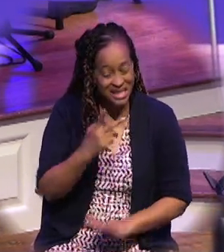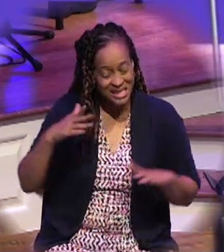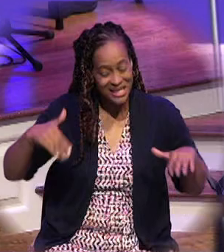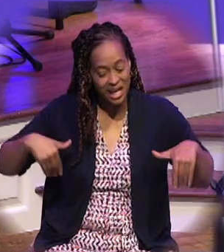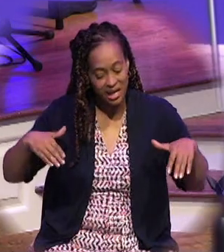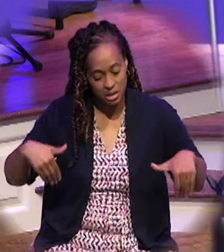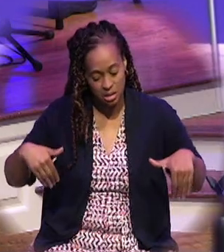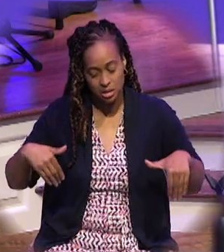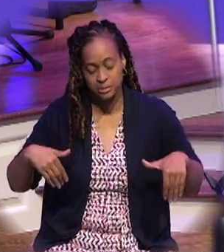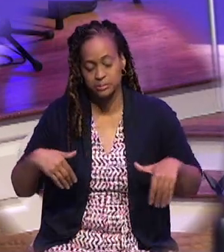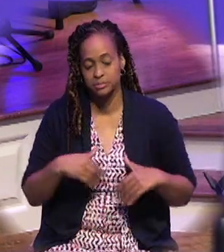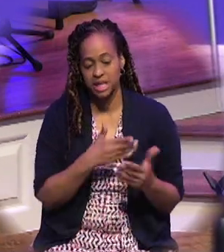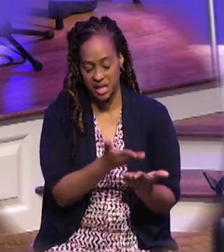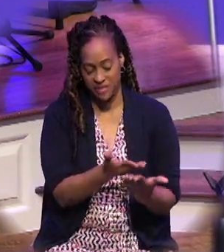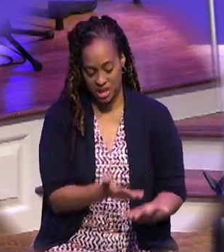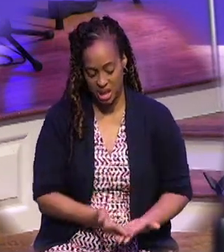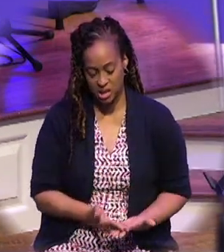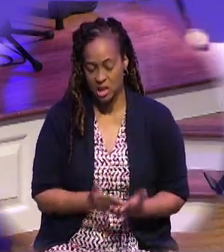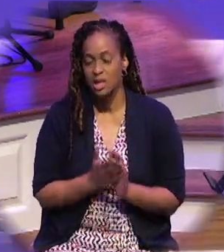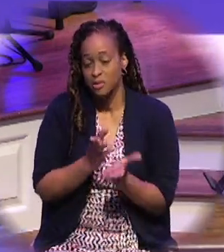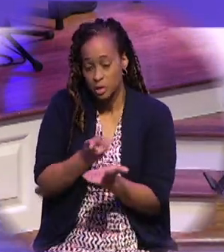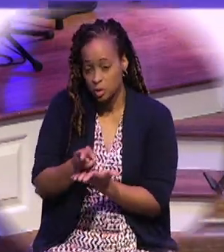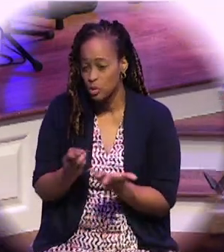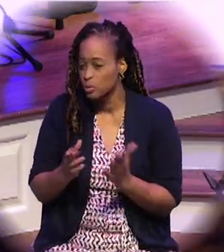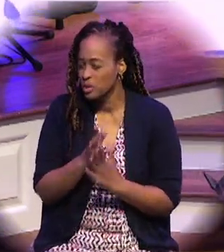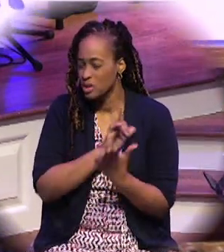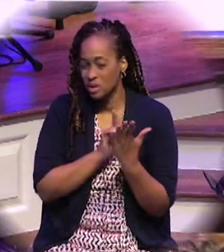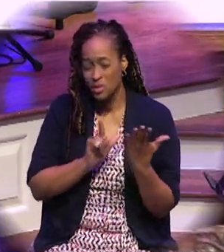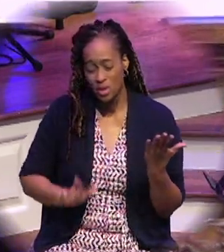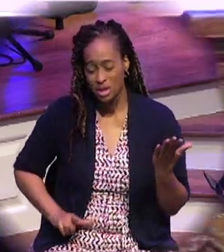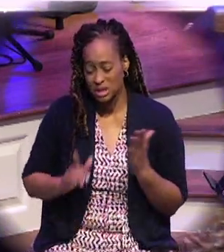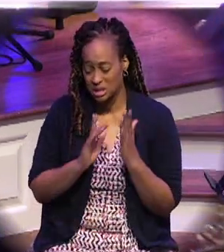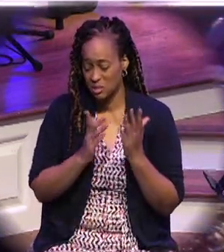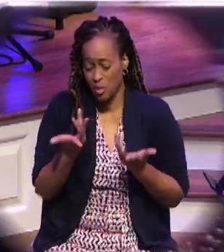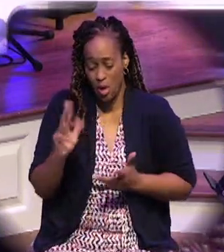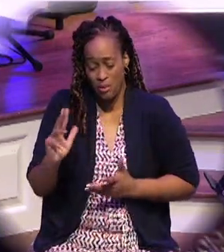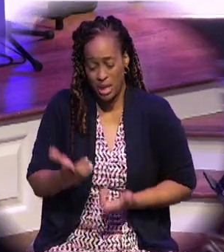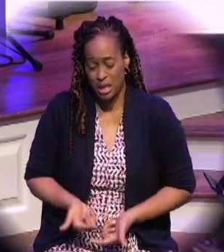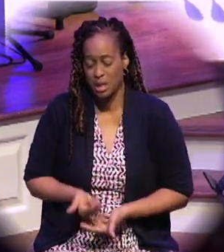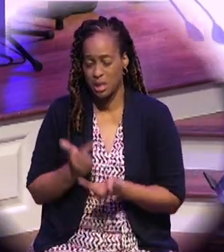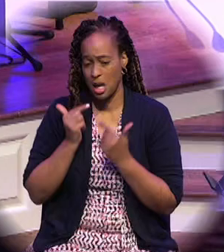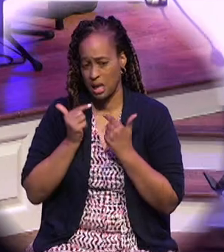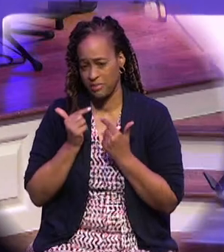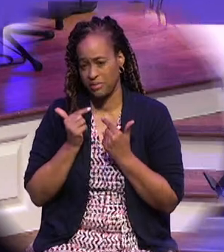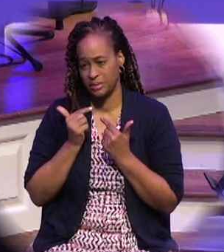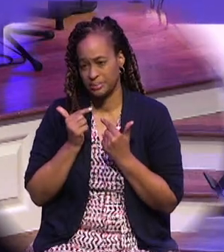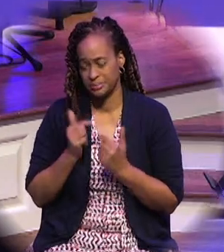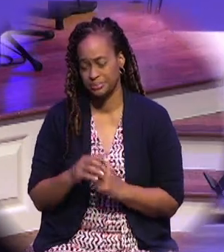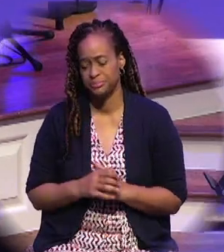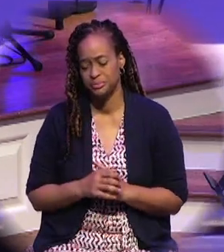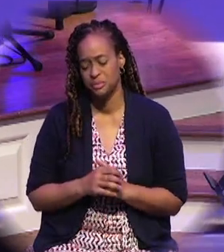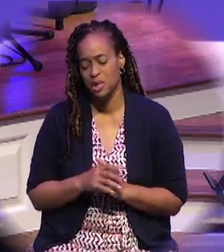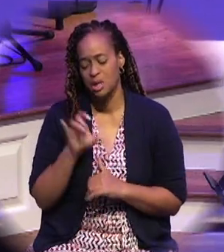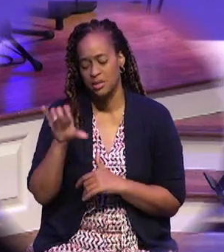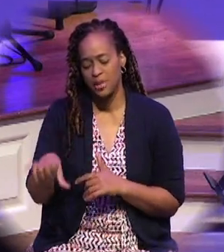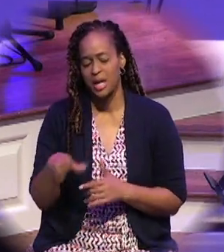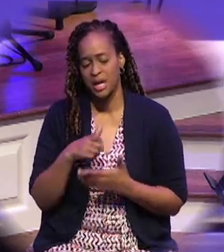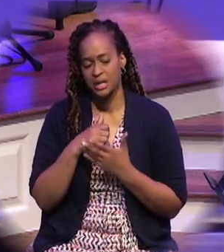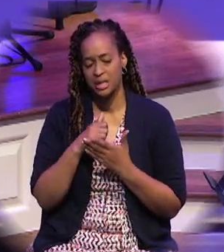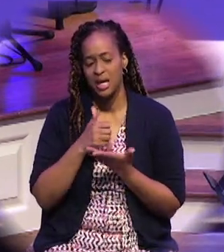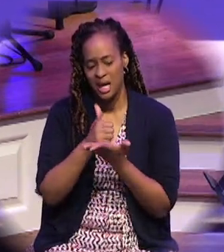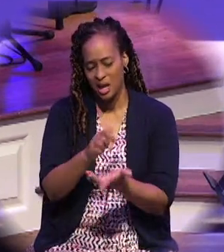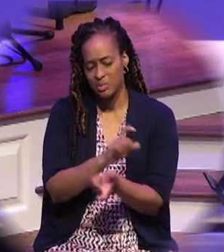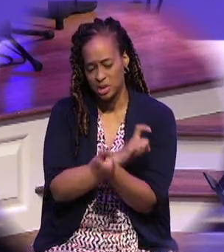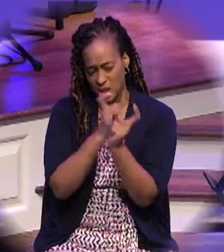evidence, truth was Jesus was already alive. And that had